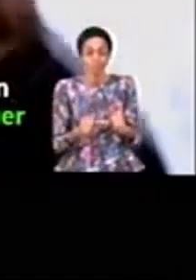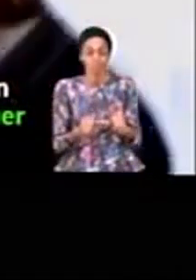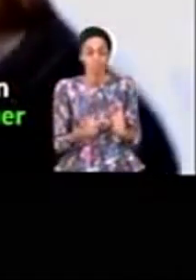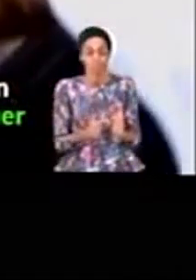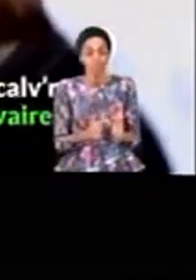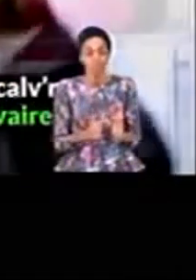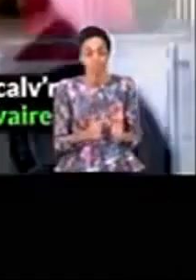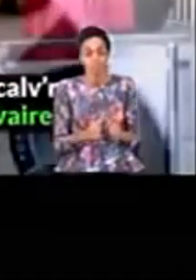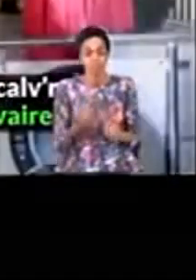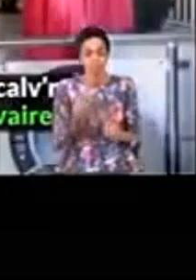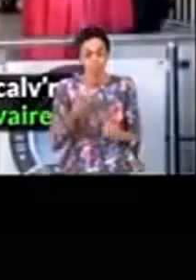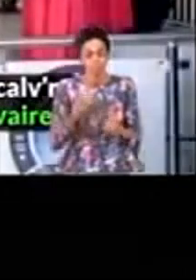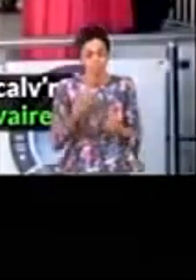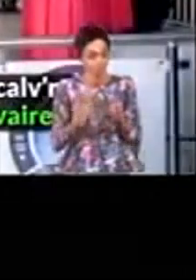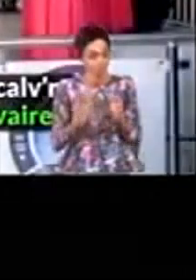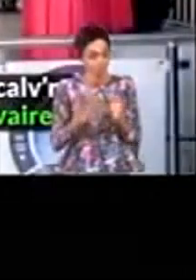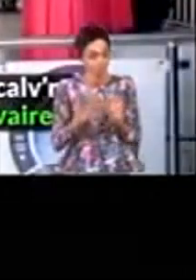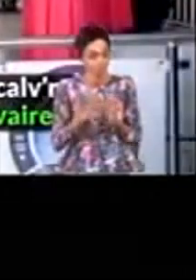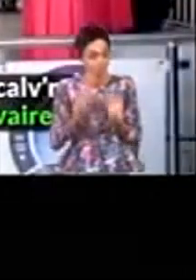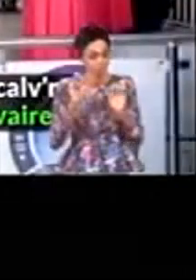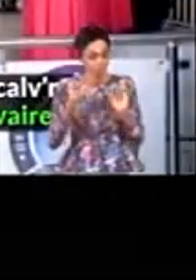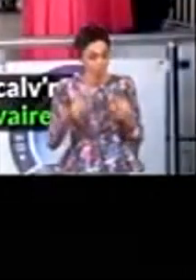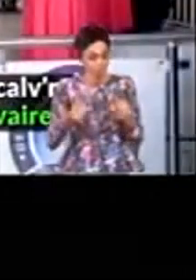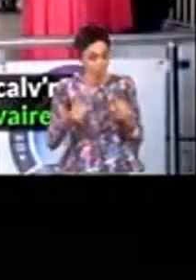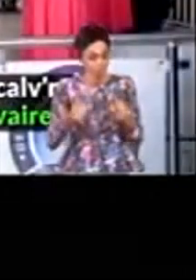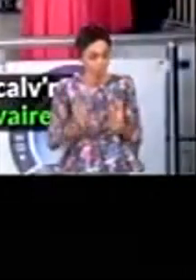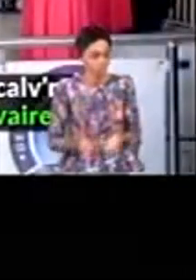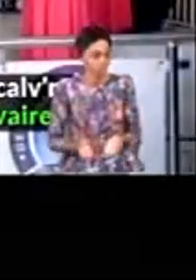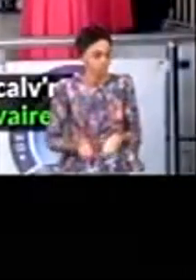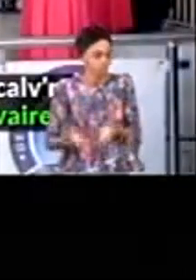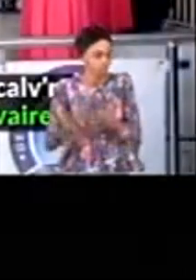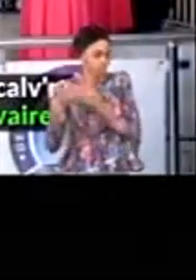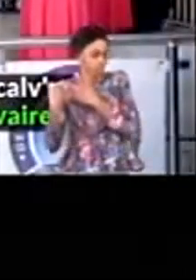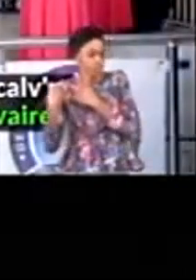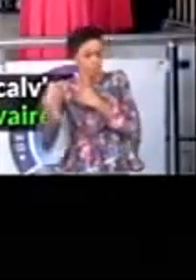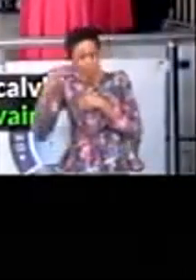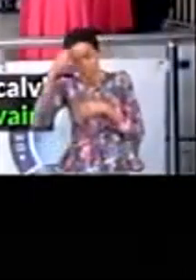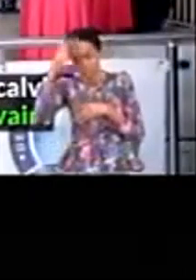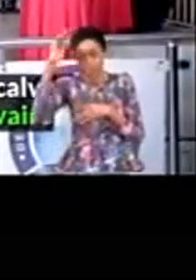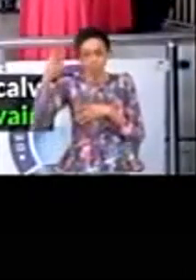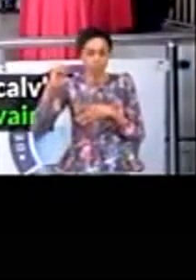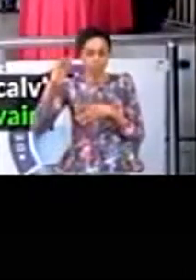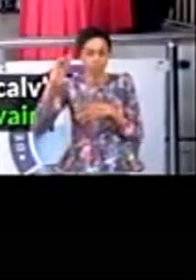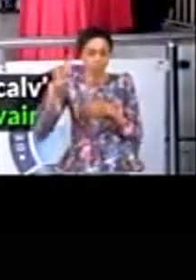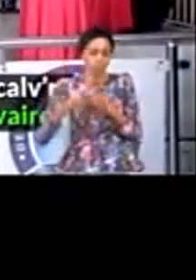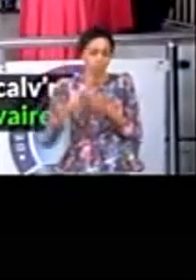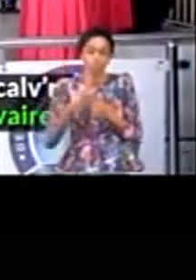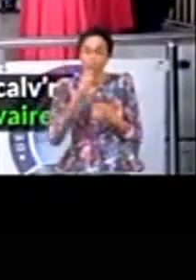Jesus could carry it.